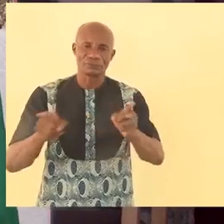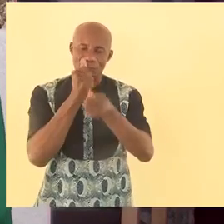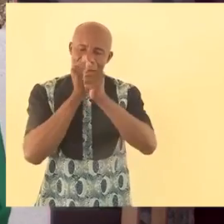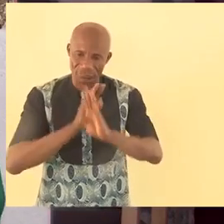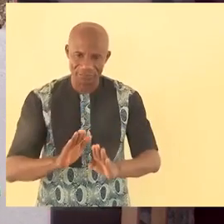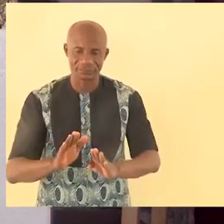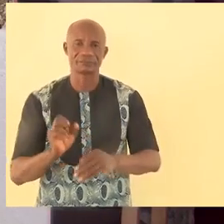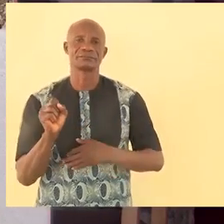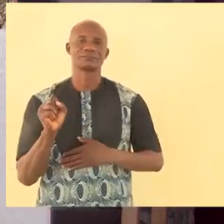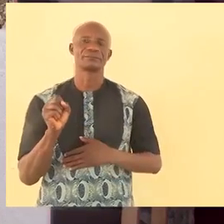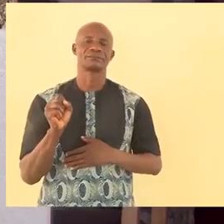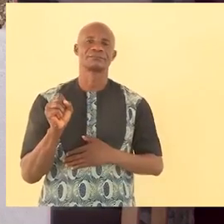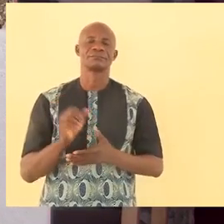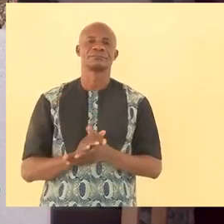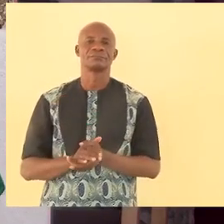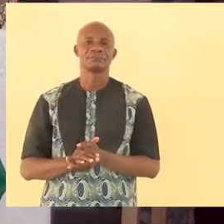of Beatitudes.